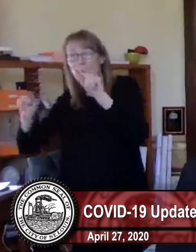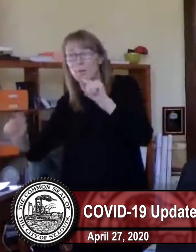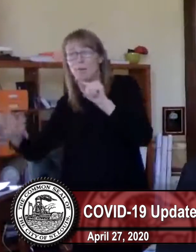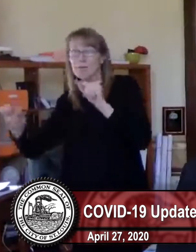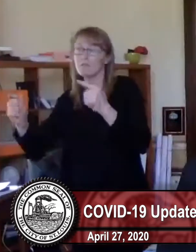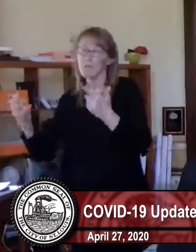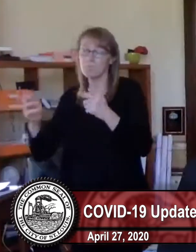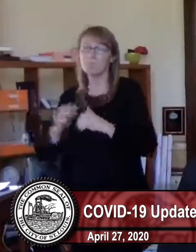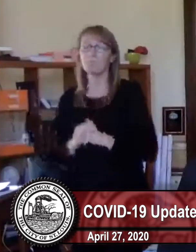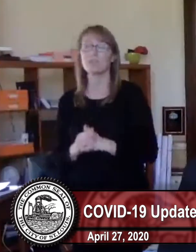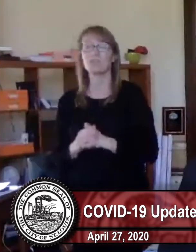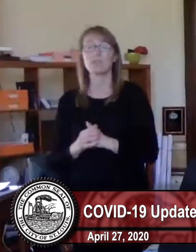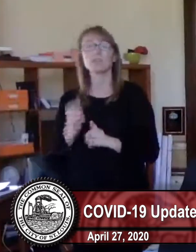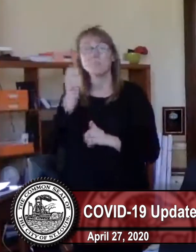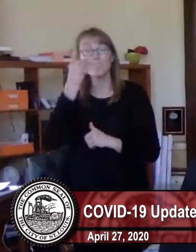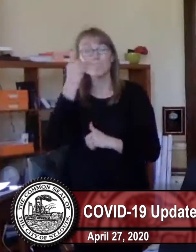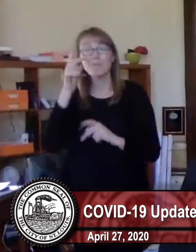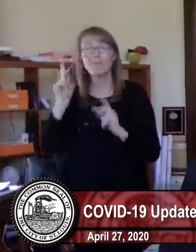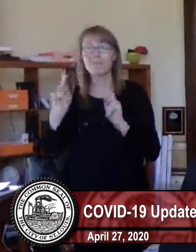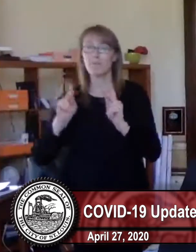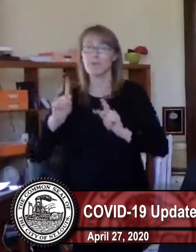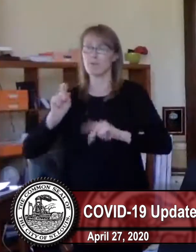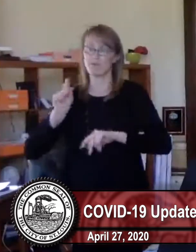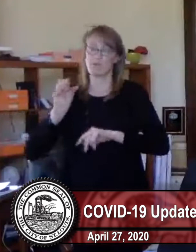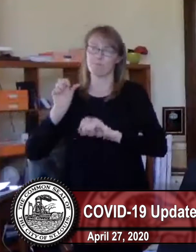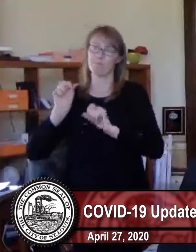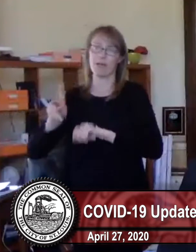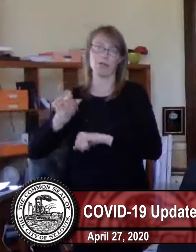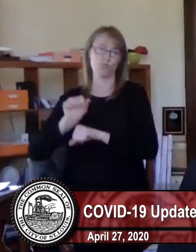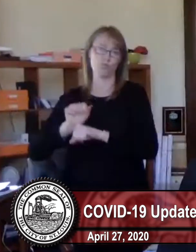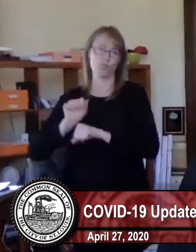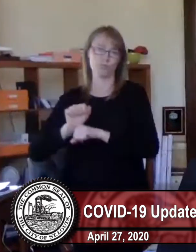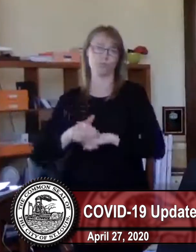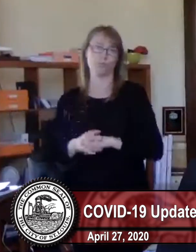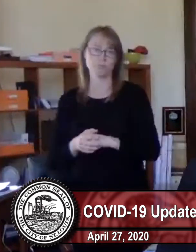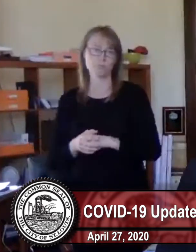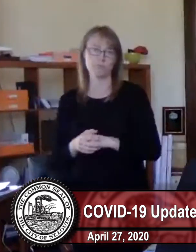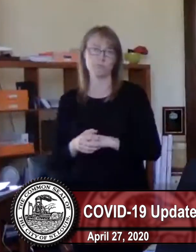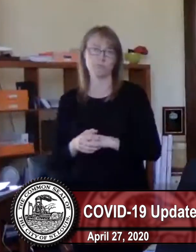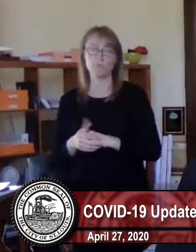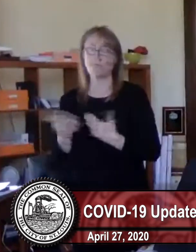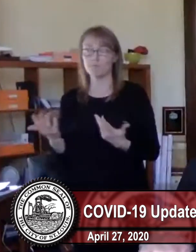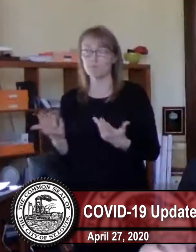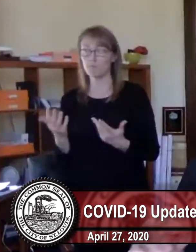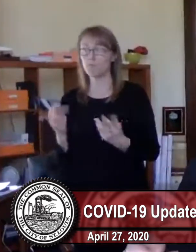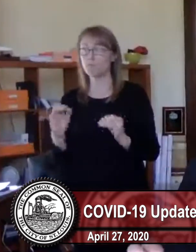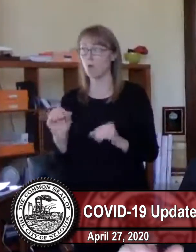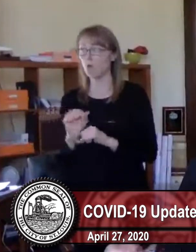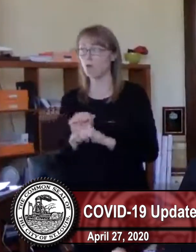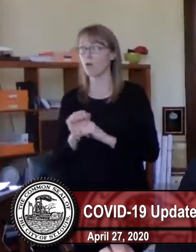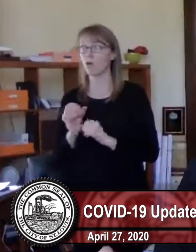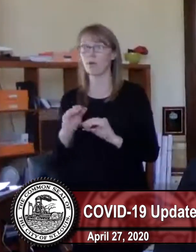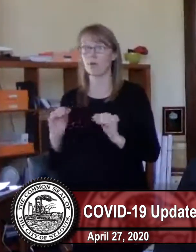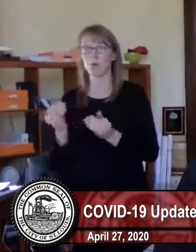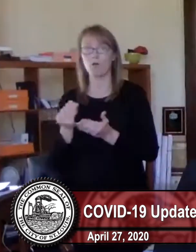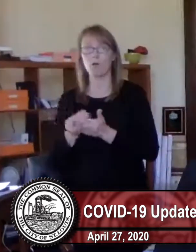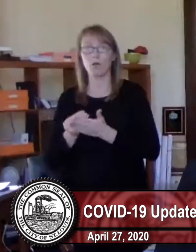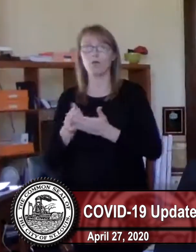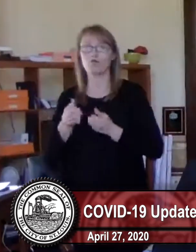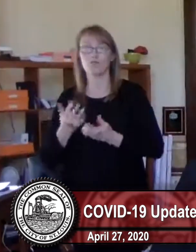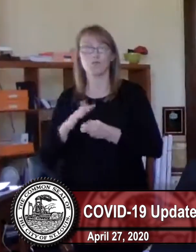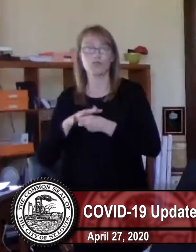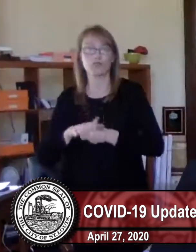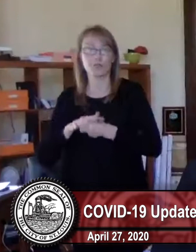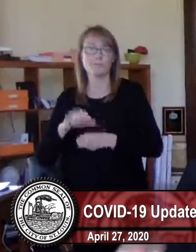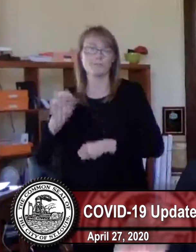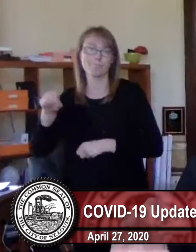lot of stress and distress in not working. So as we begin to open up this economy